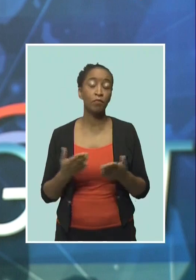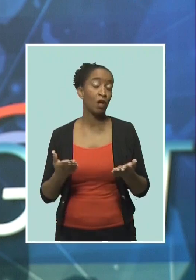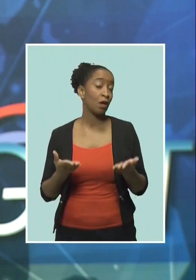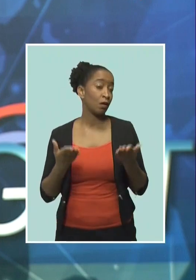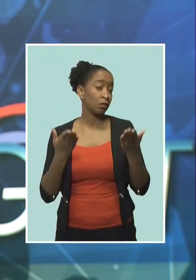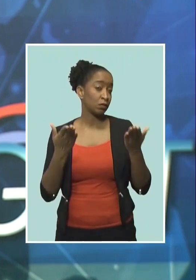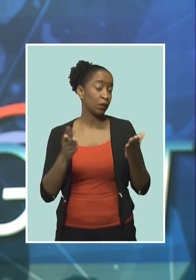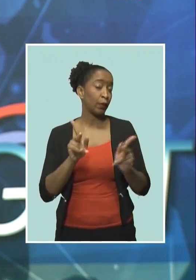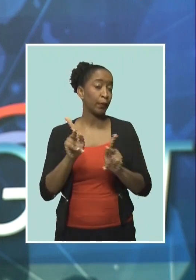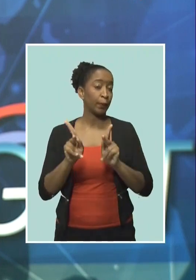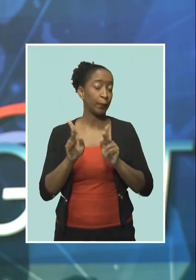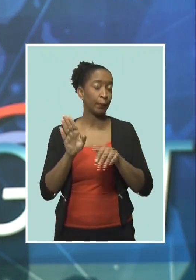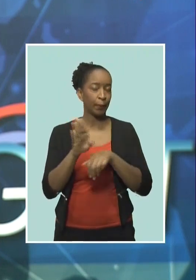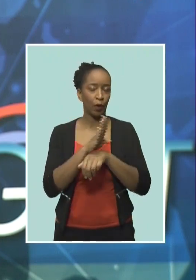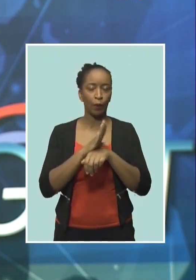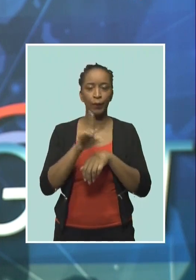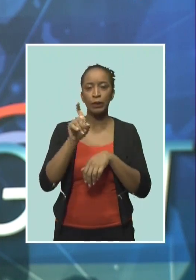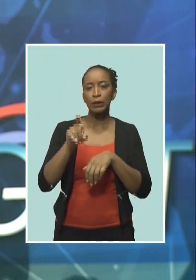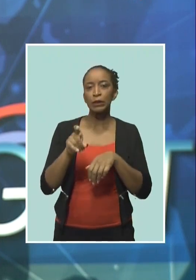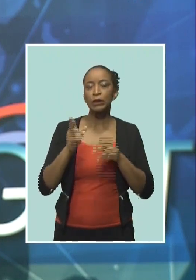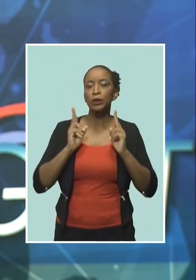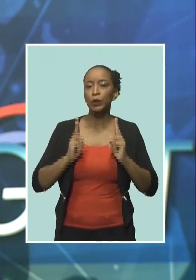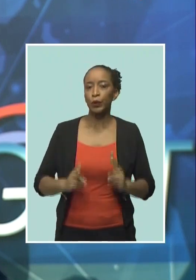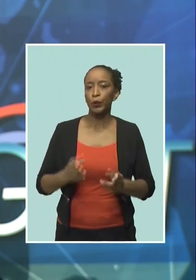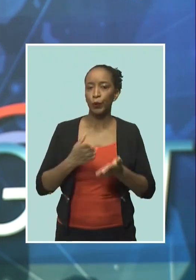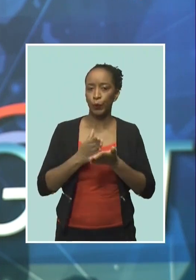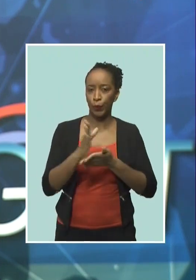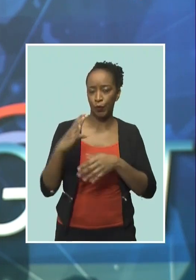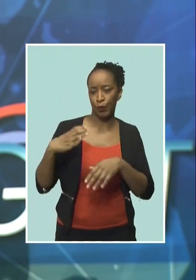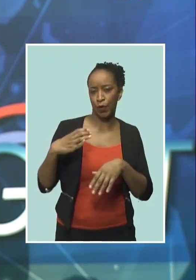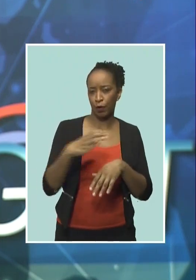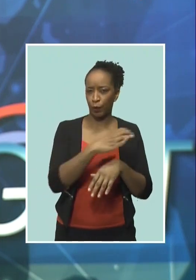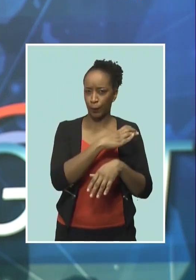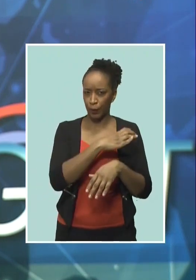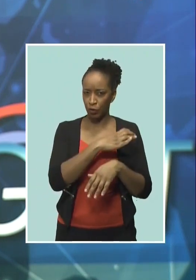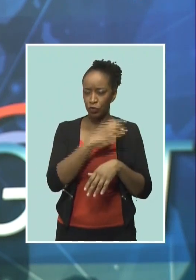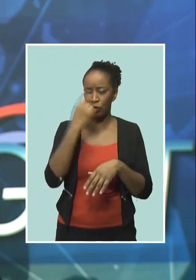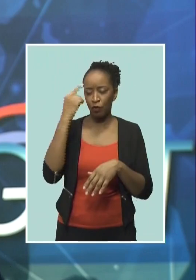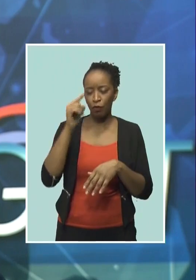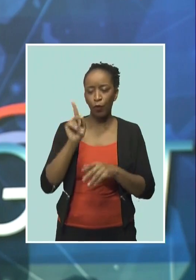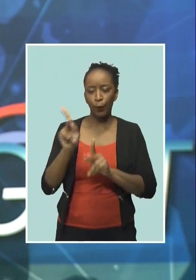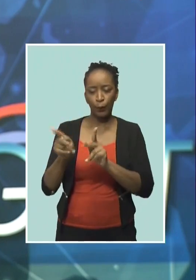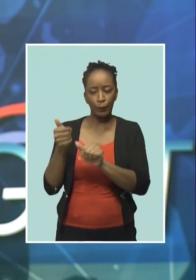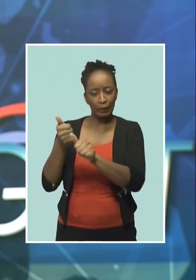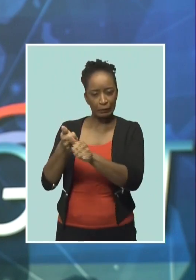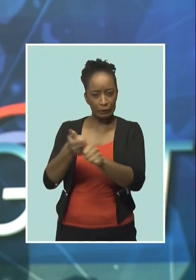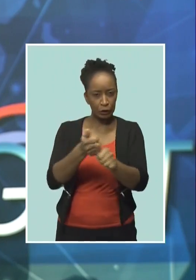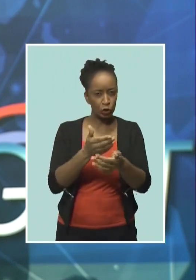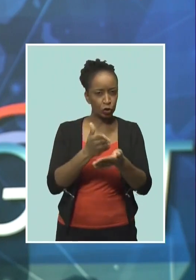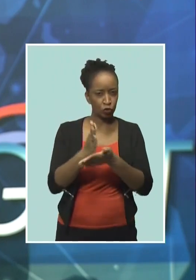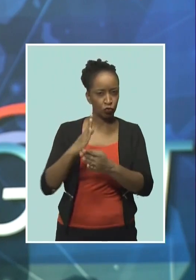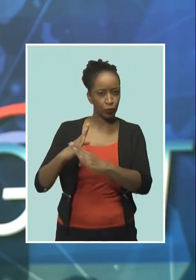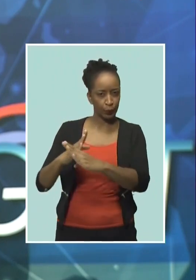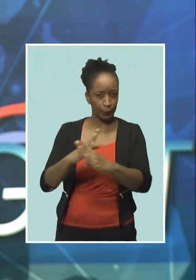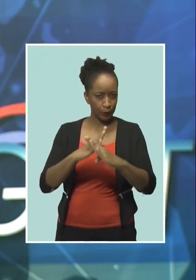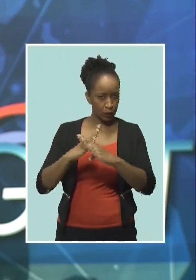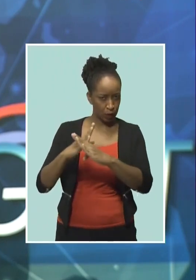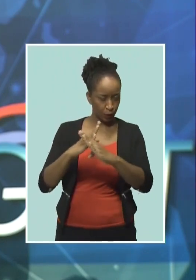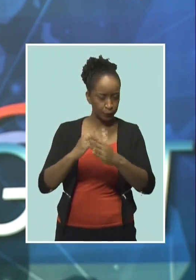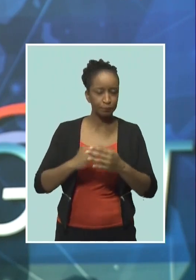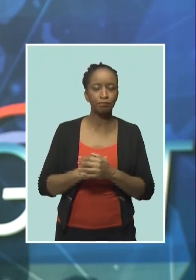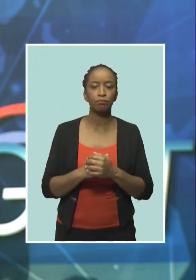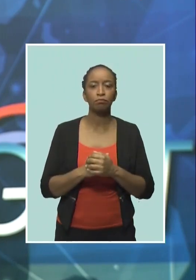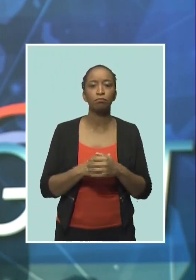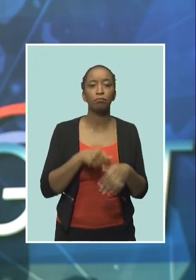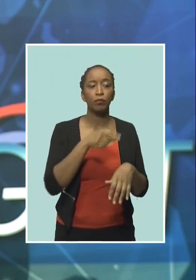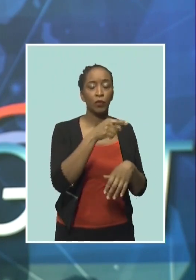Rights Commission to address breaches of individual rights. The advice came from Chairman of the Constitutional Reform Commission, retired Justice the